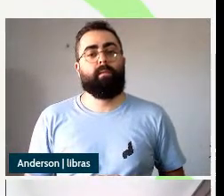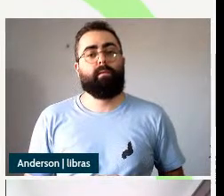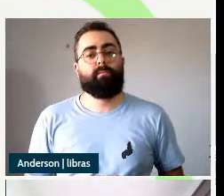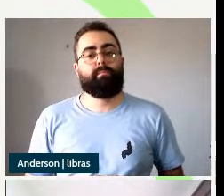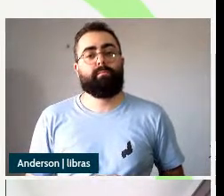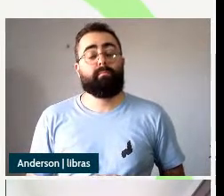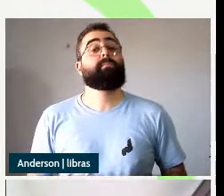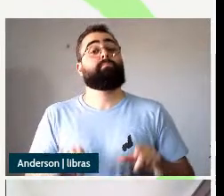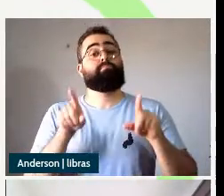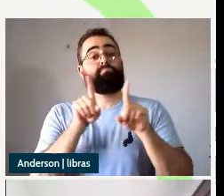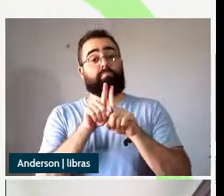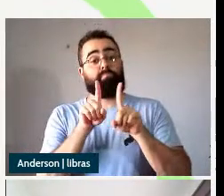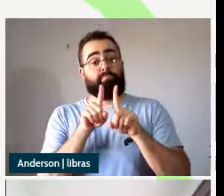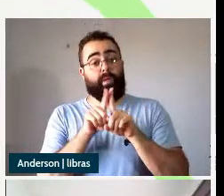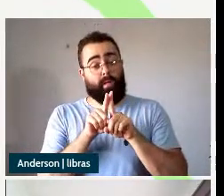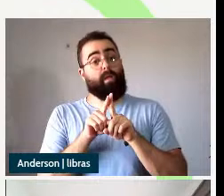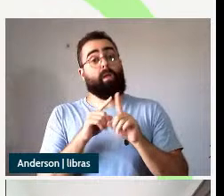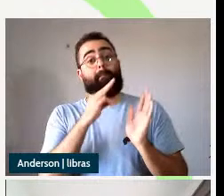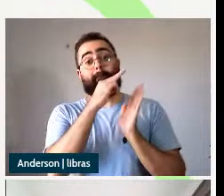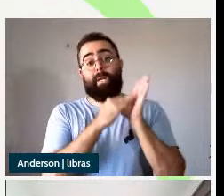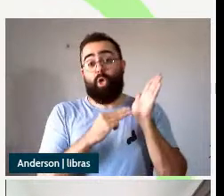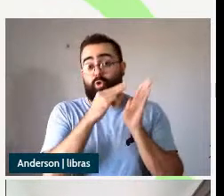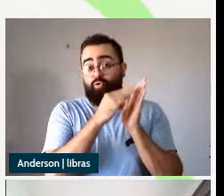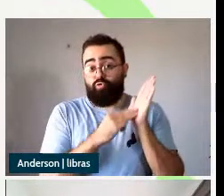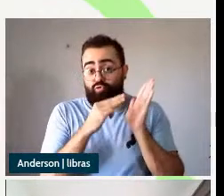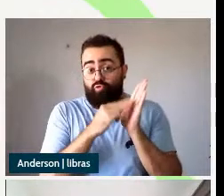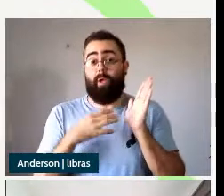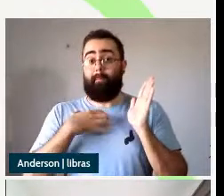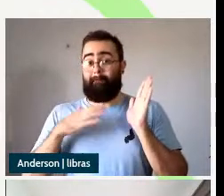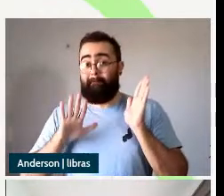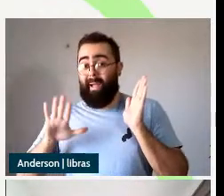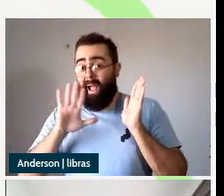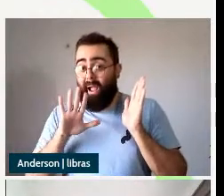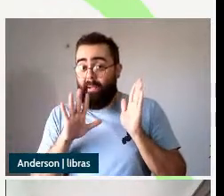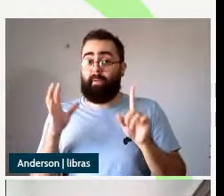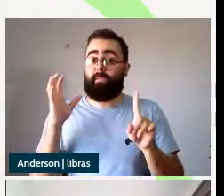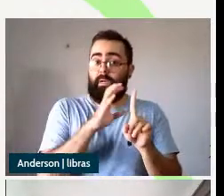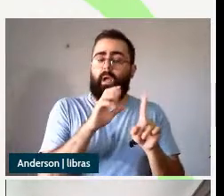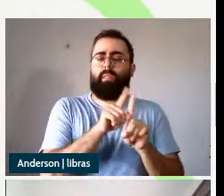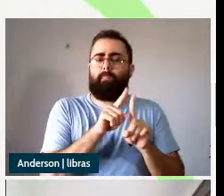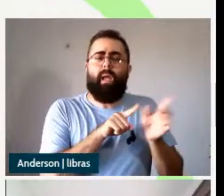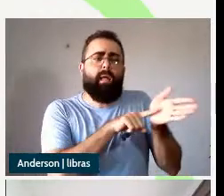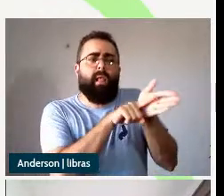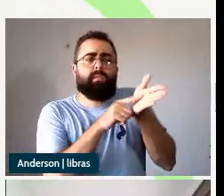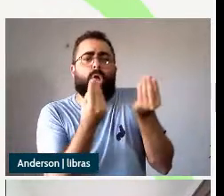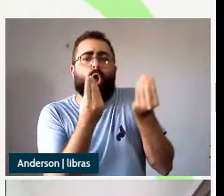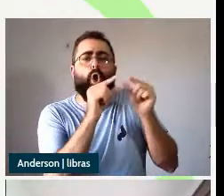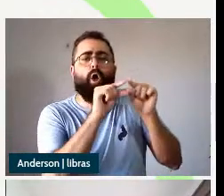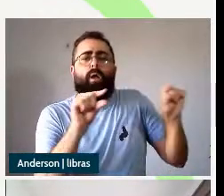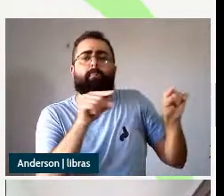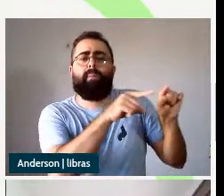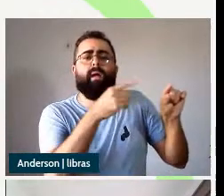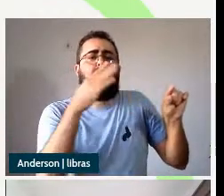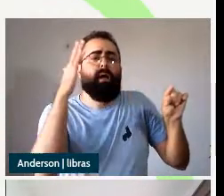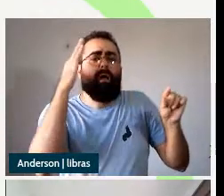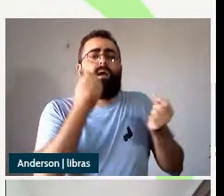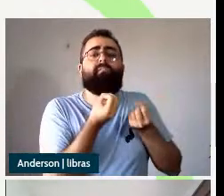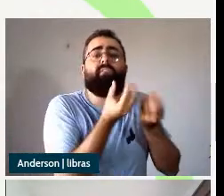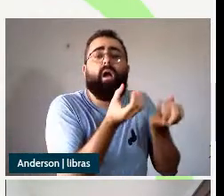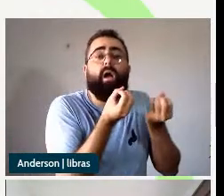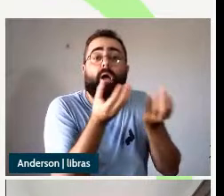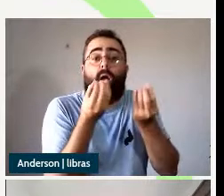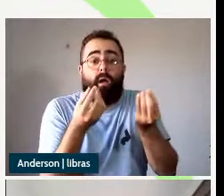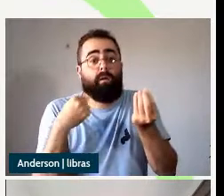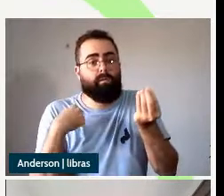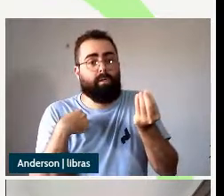approach to freedom of choice by analyzing different speech acts in which free choice items appear and I use some examples